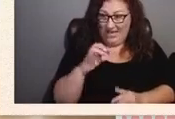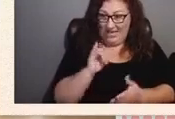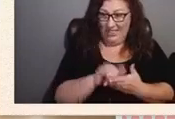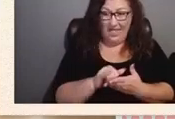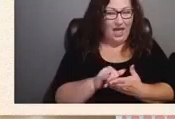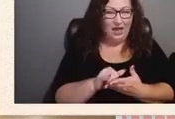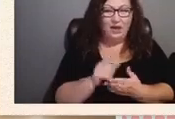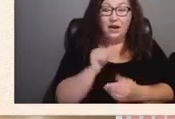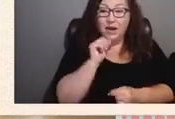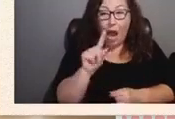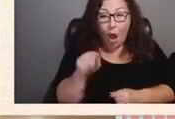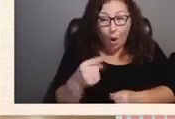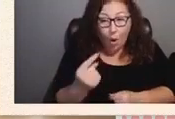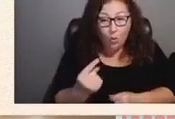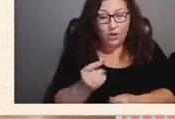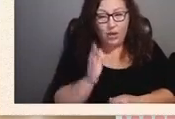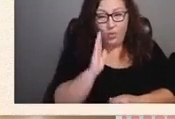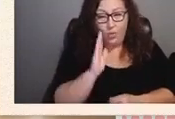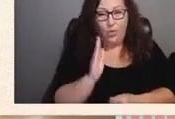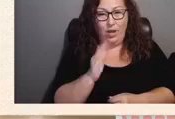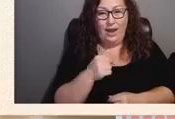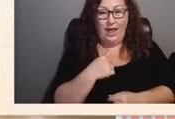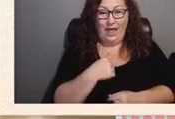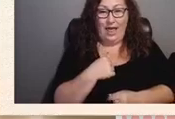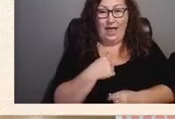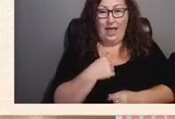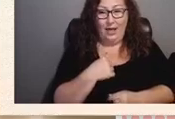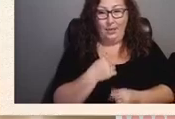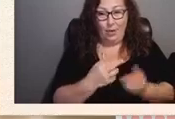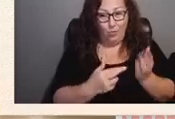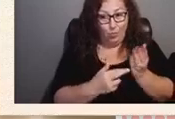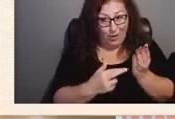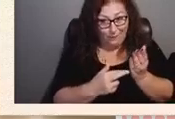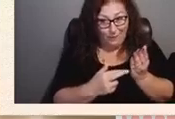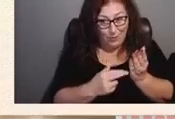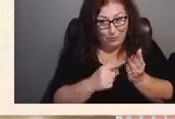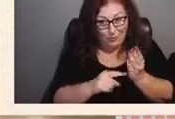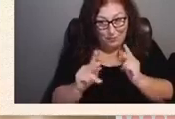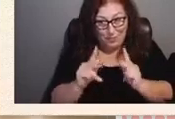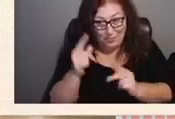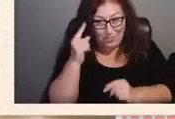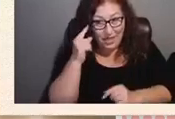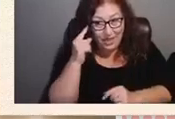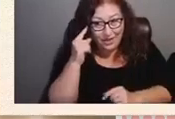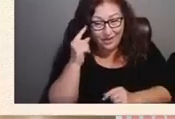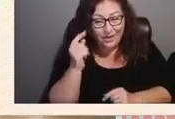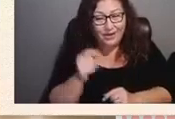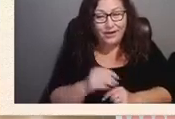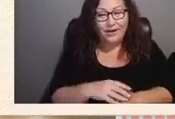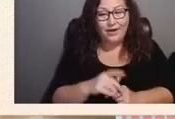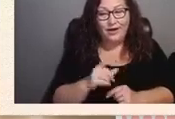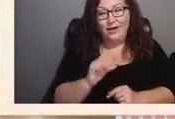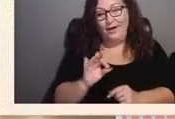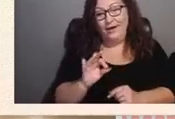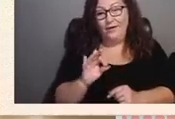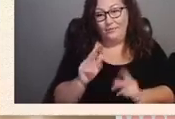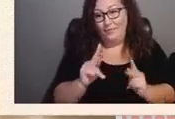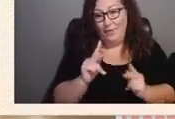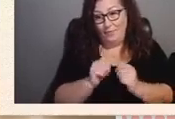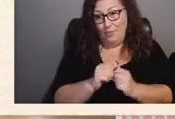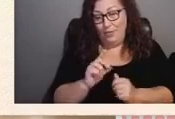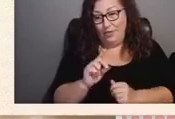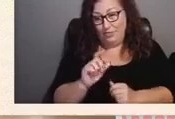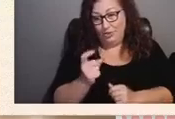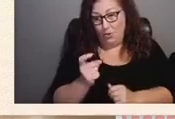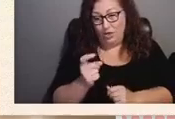only would I be reinforcing what people think of people with disorders, I